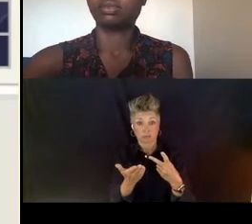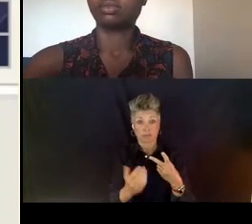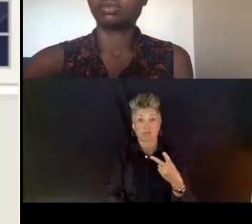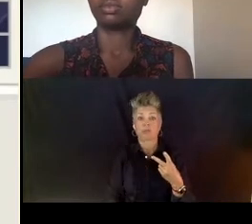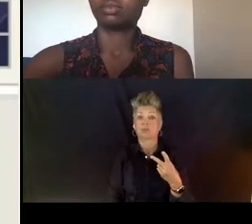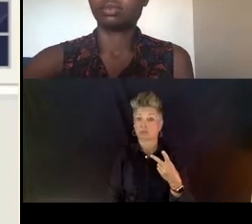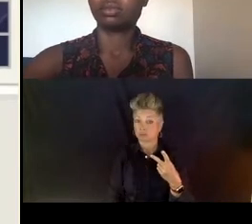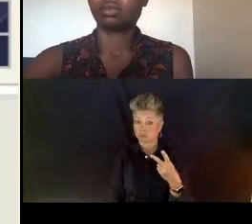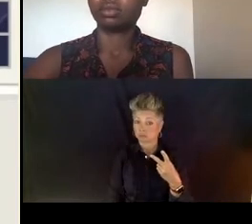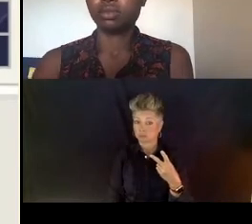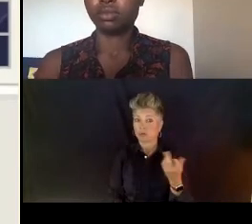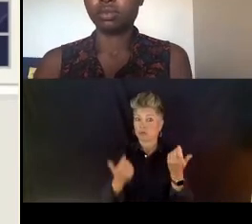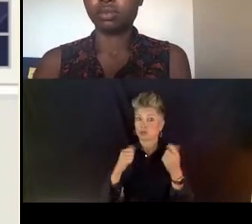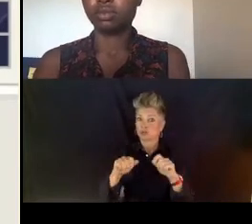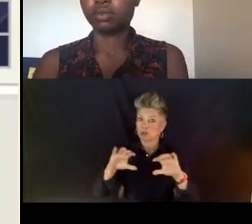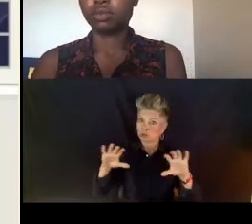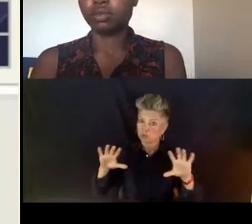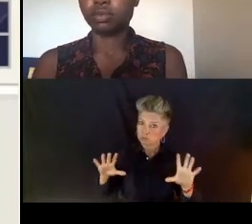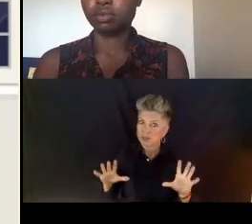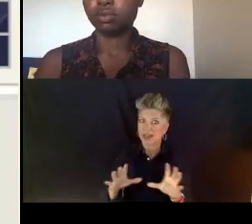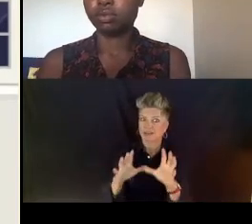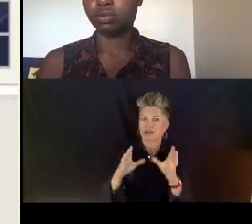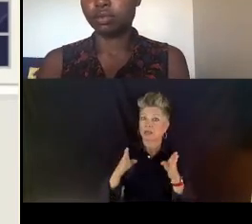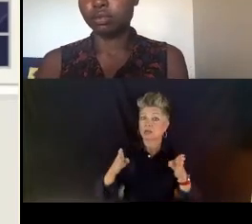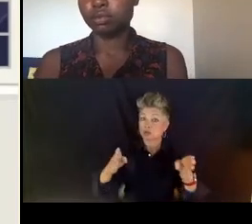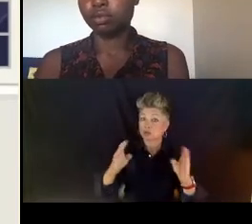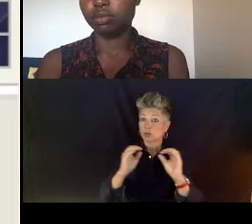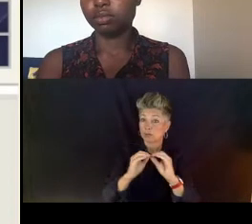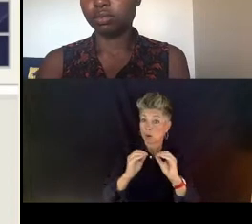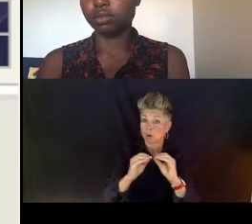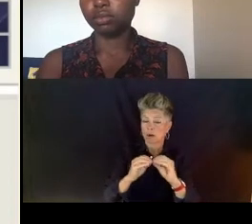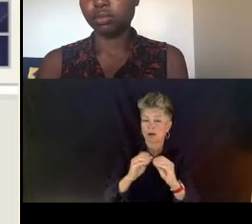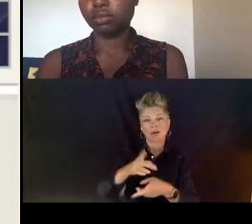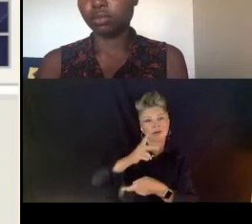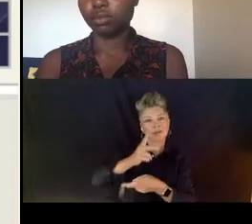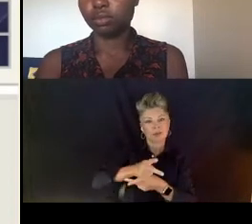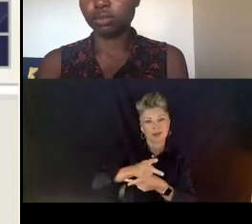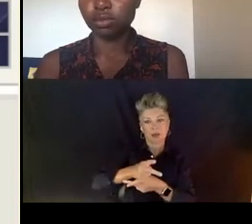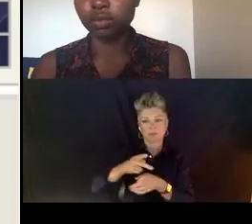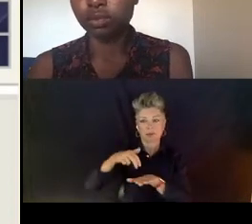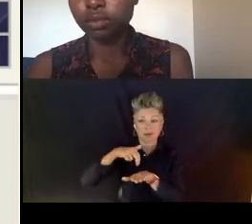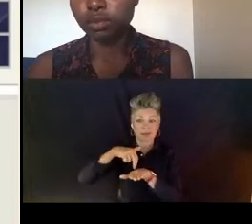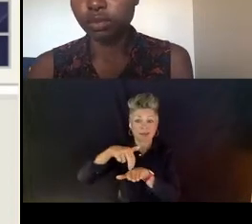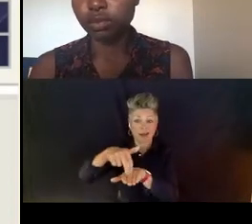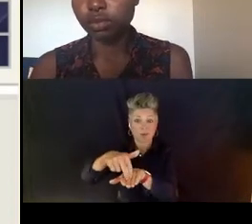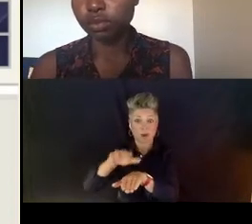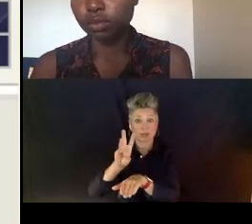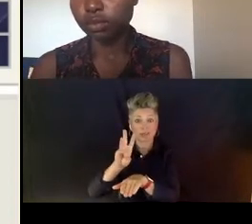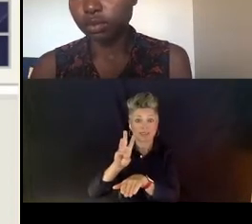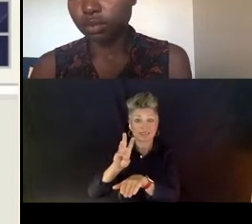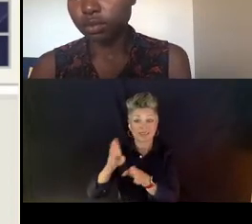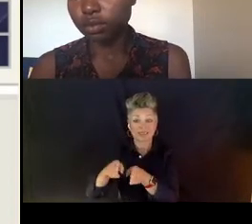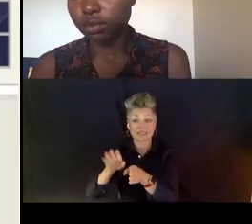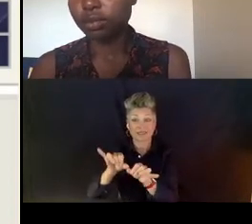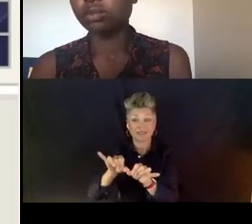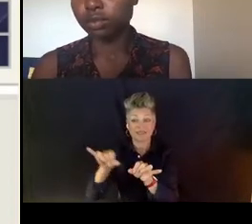try to activate the street a little bit more. They kept the sidewalk 6 feet, but then they gave us a furnishing